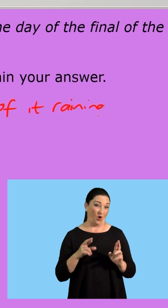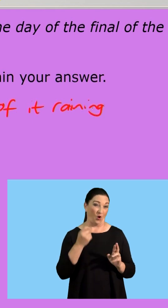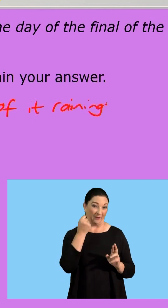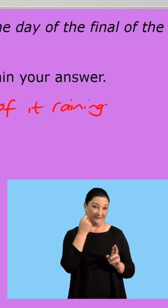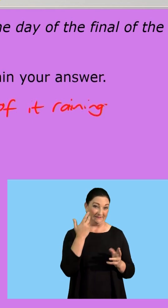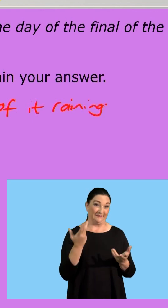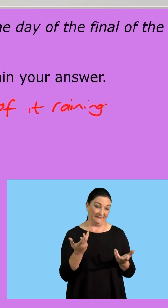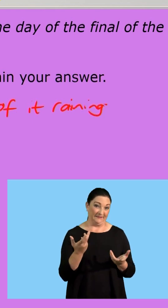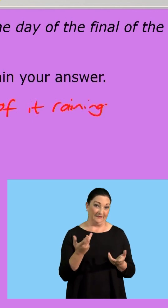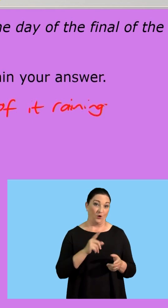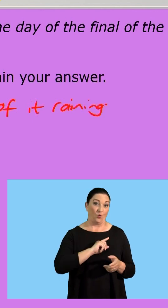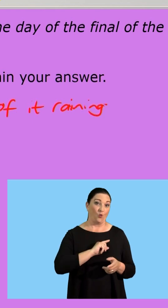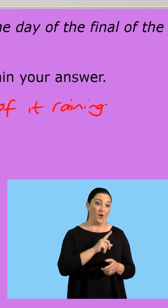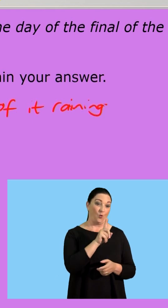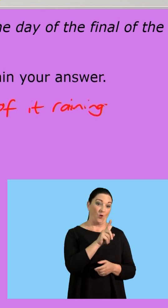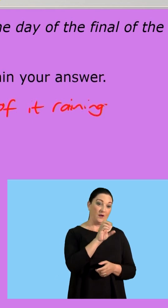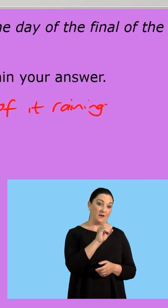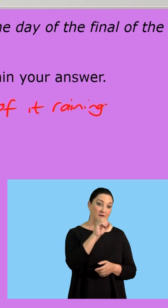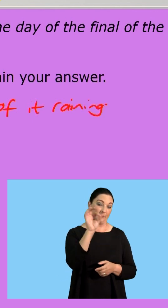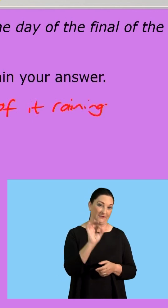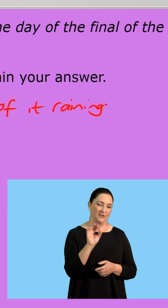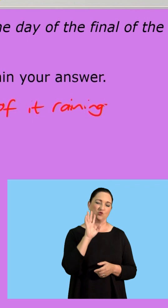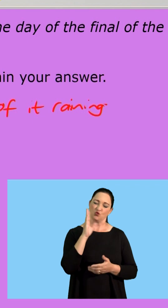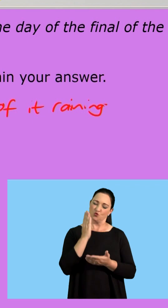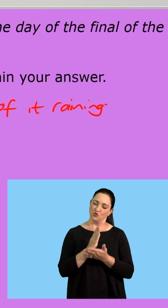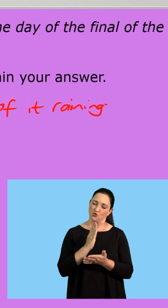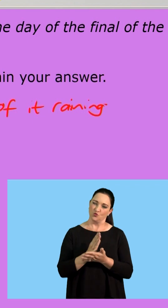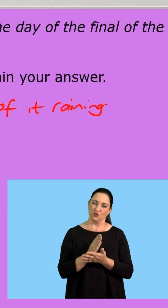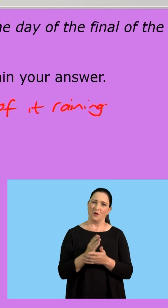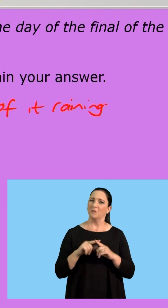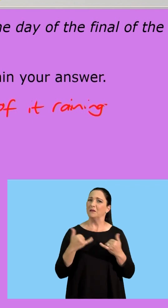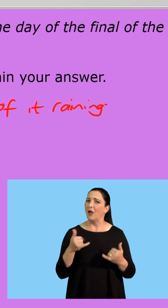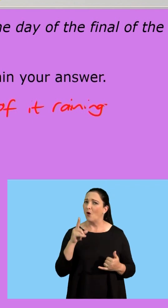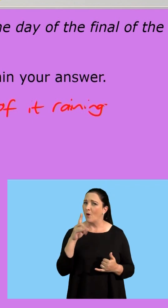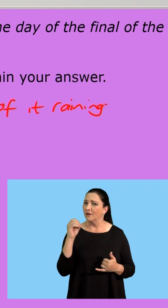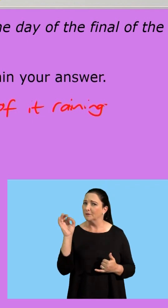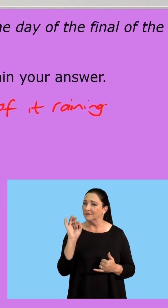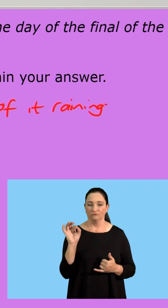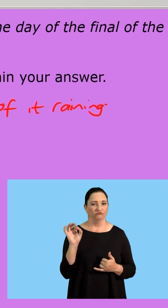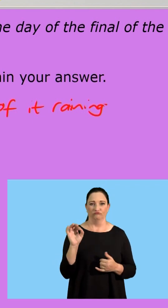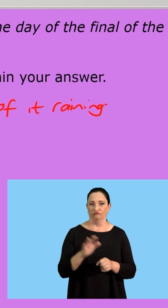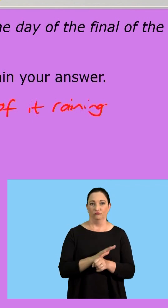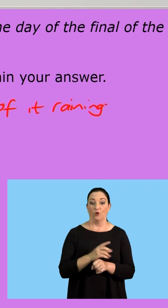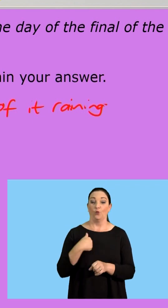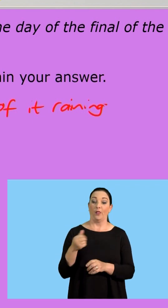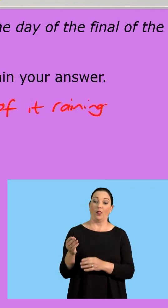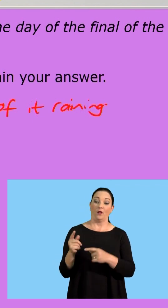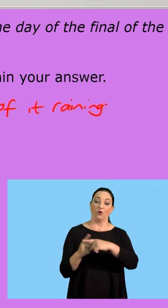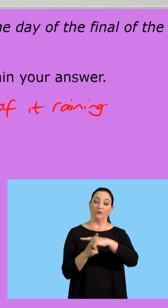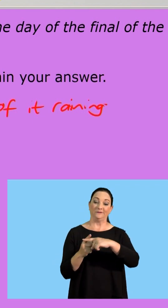I hope that makes sense. Remember, we work, if it's 100%, it means it's definitely. But in this case, it's not 100%. We are sitting